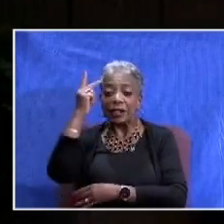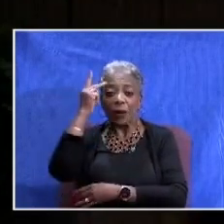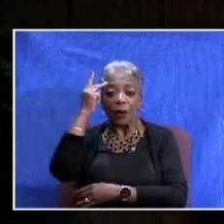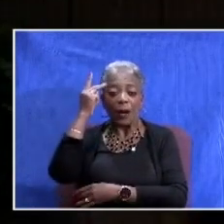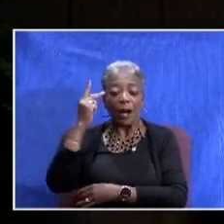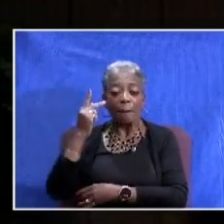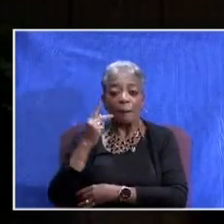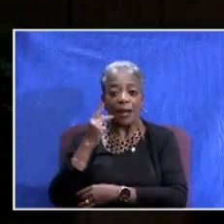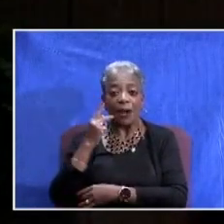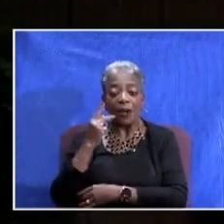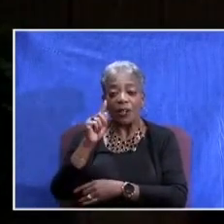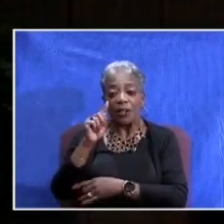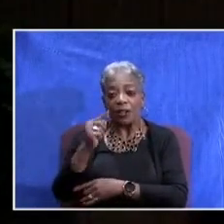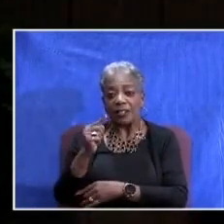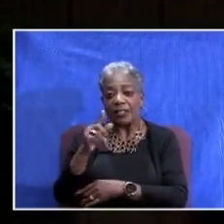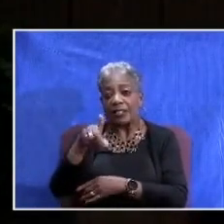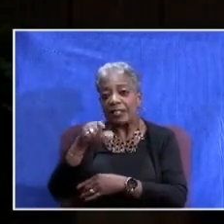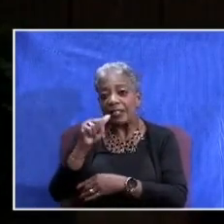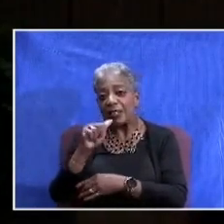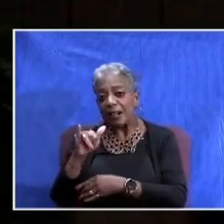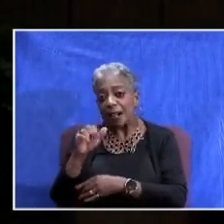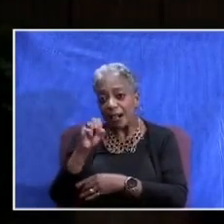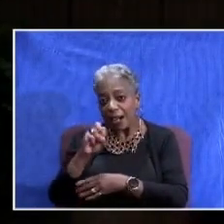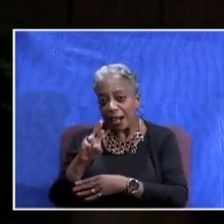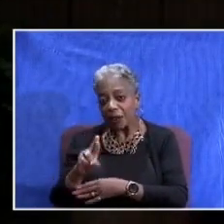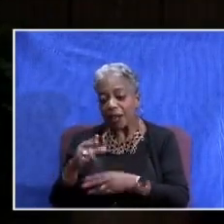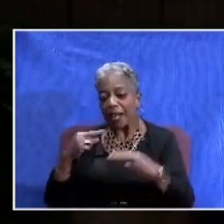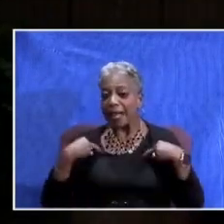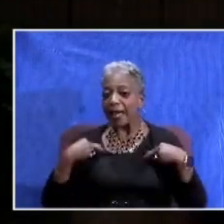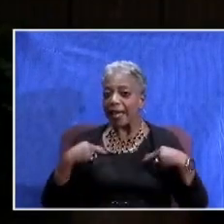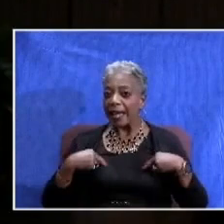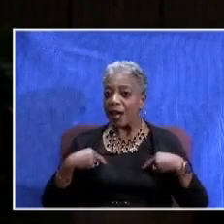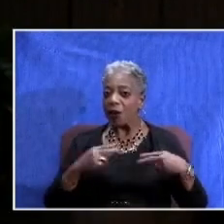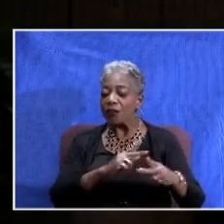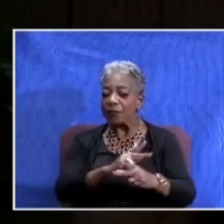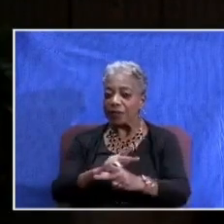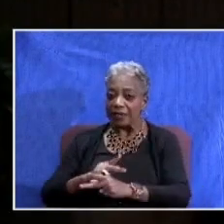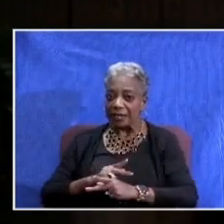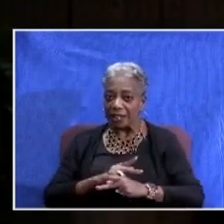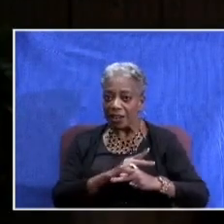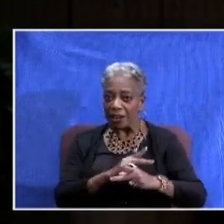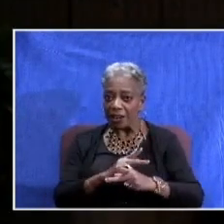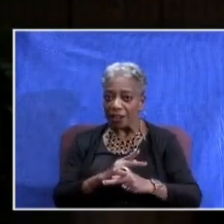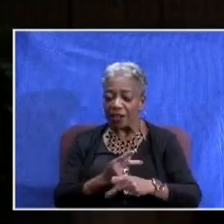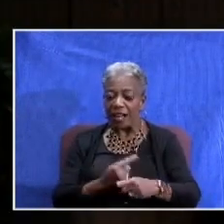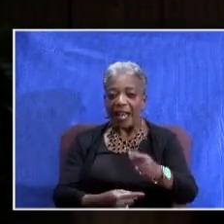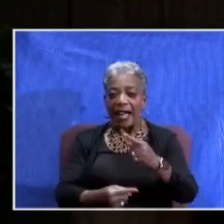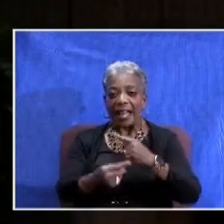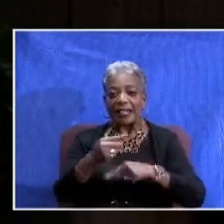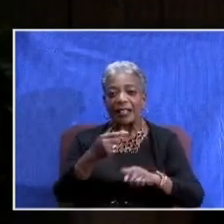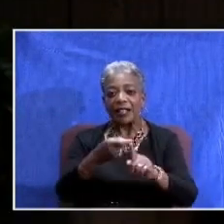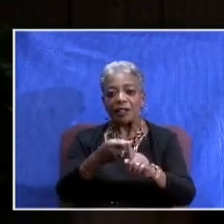Single payer healthcare means that it comes from one source, namely the federal government.